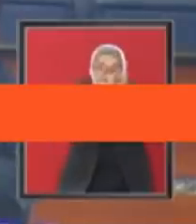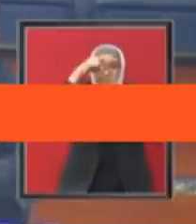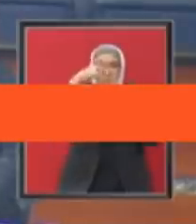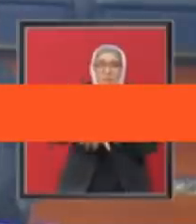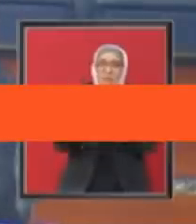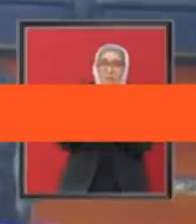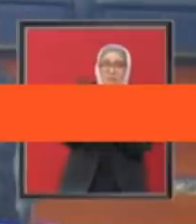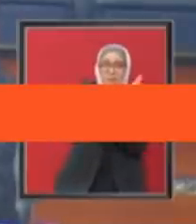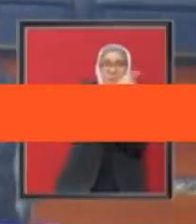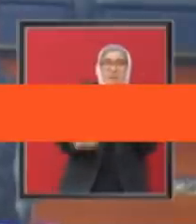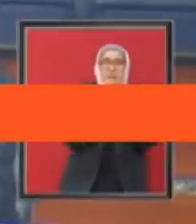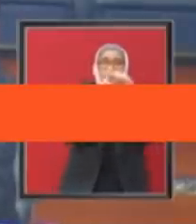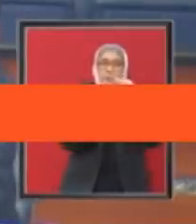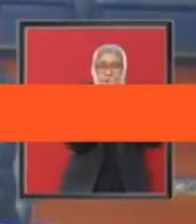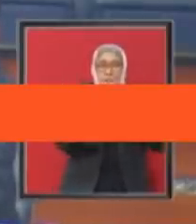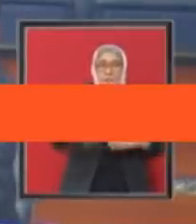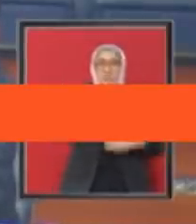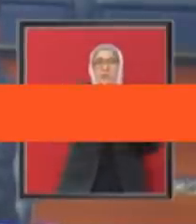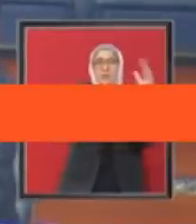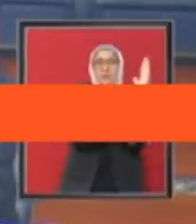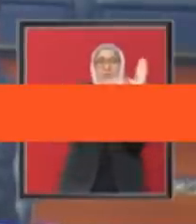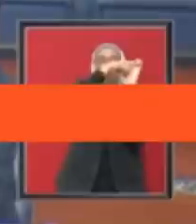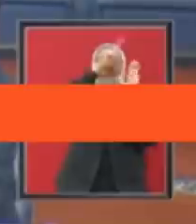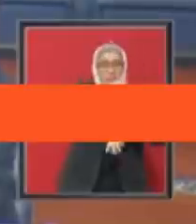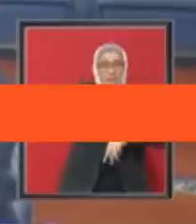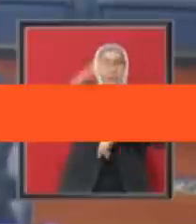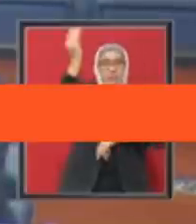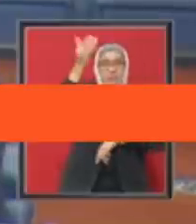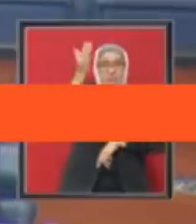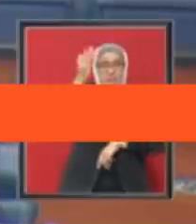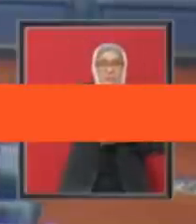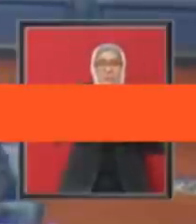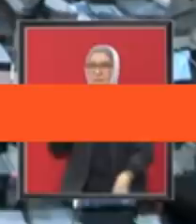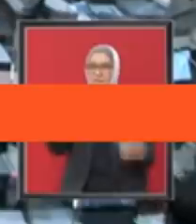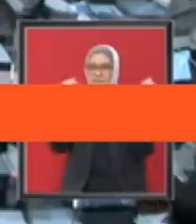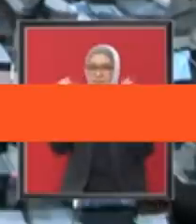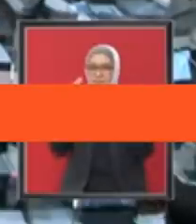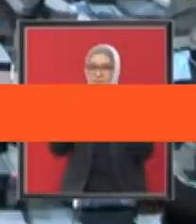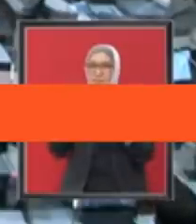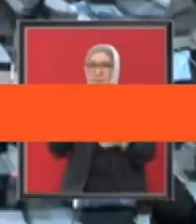many Malaysians as well as its own party members last week when they largely refused to support a motion to